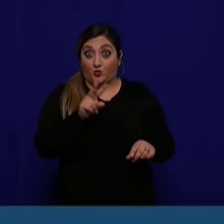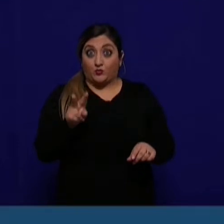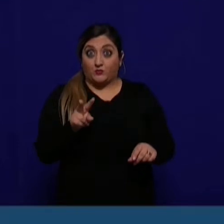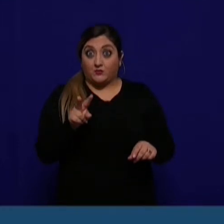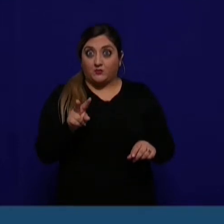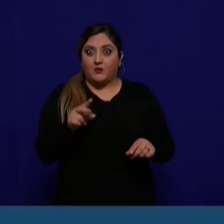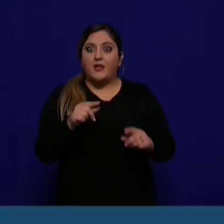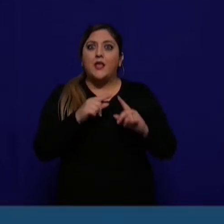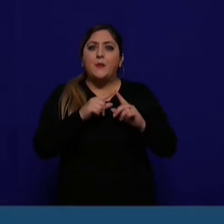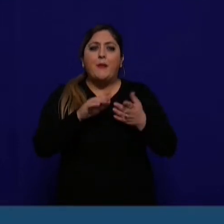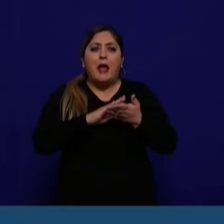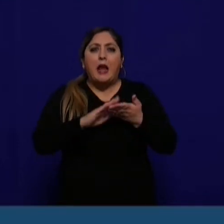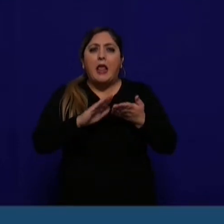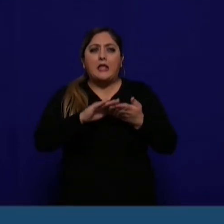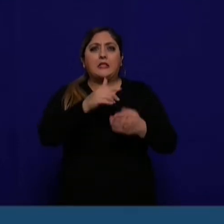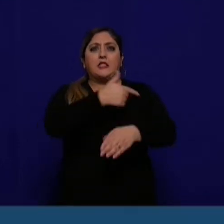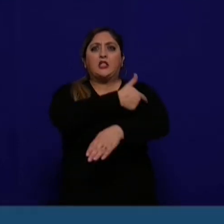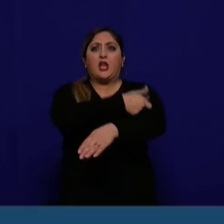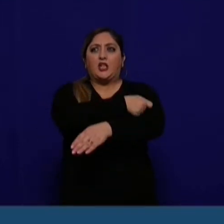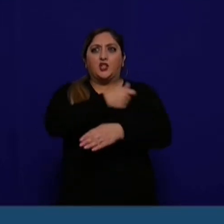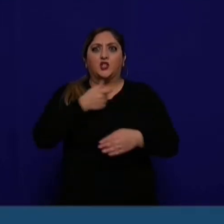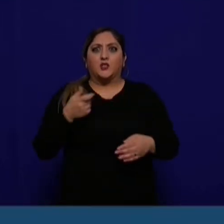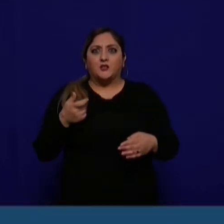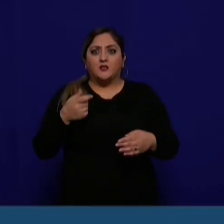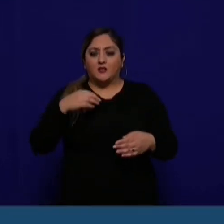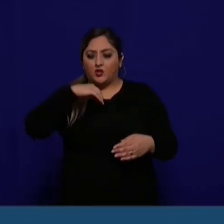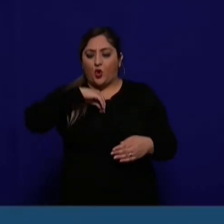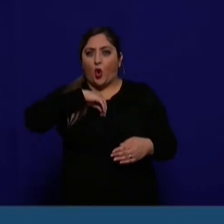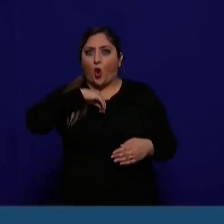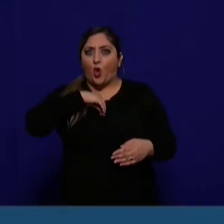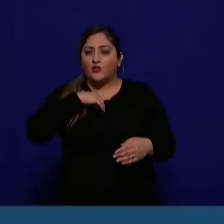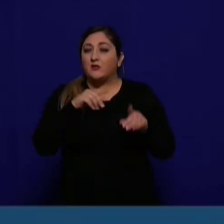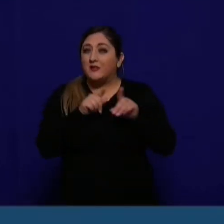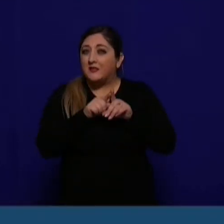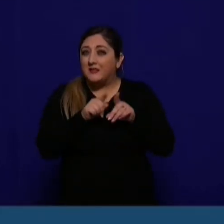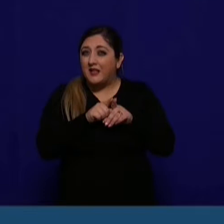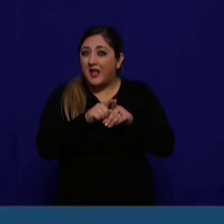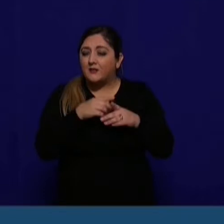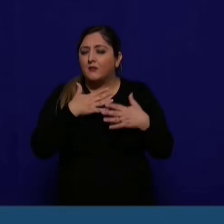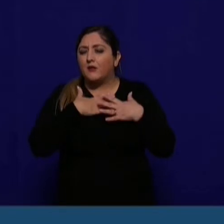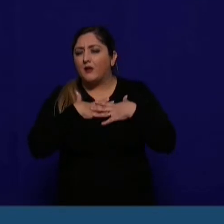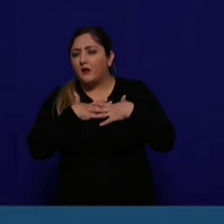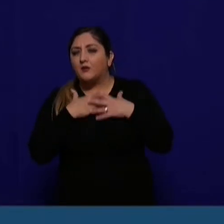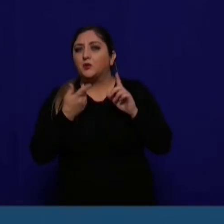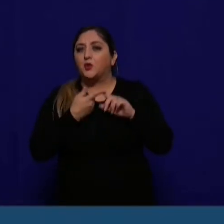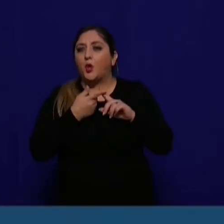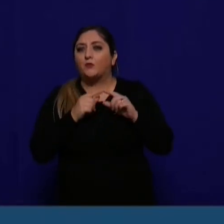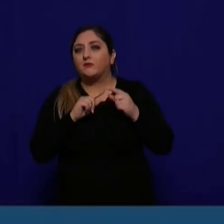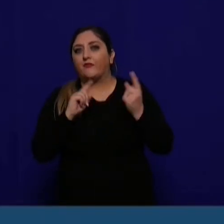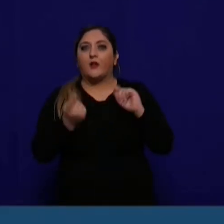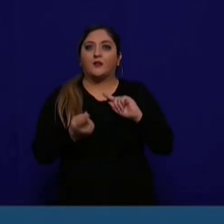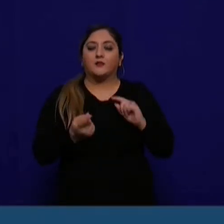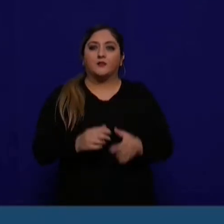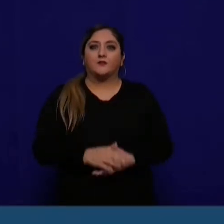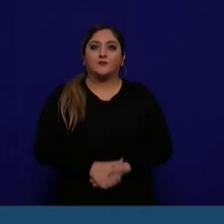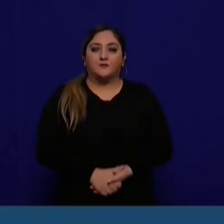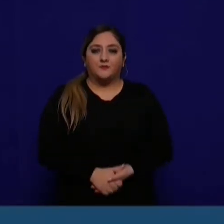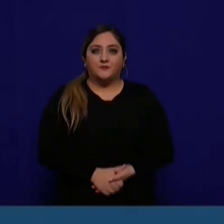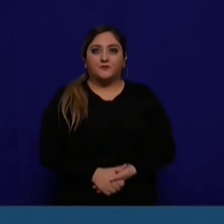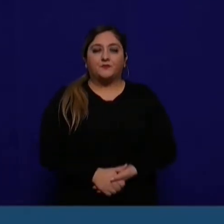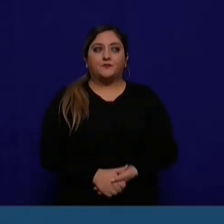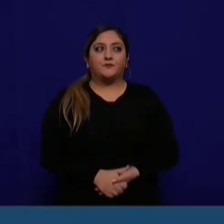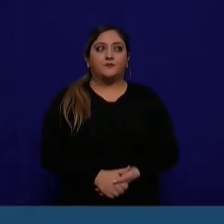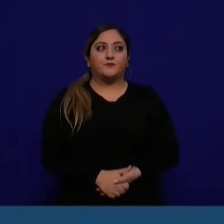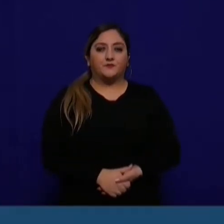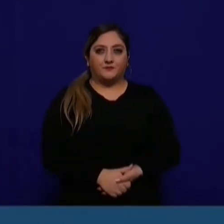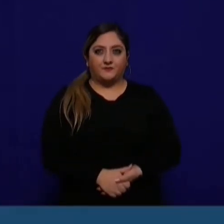ikollhom l-istess sintomi bħal dawk li jaqbadhom il-virus qabel ma jieħdu l-vaċċin? Grazzi. Żewġ